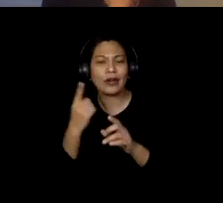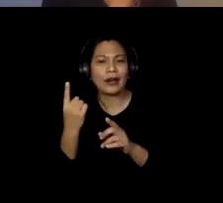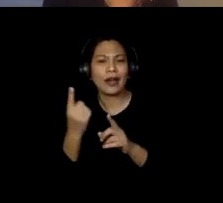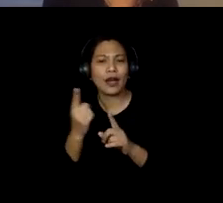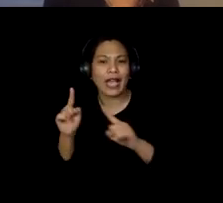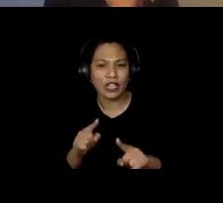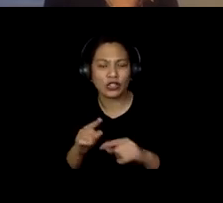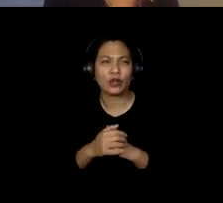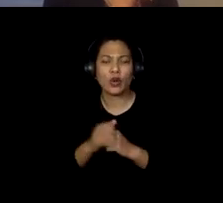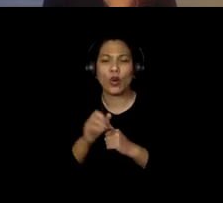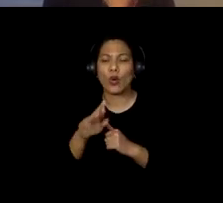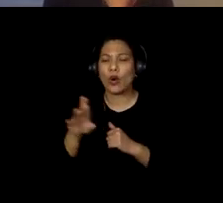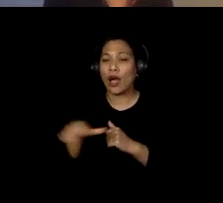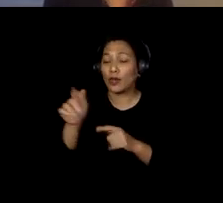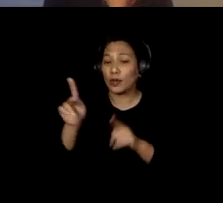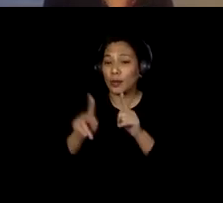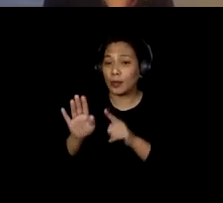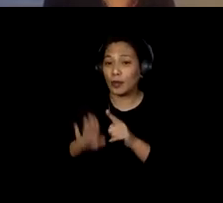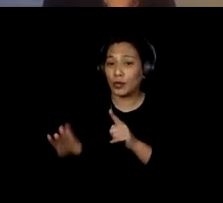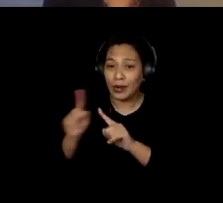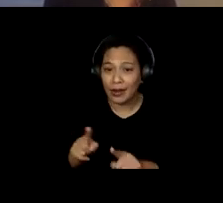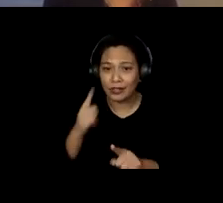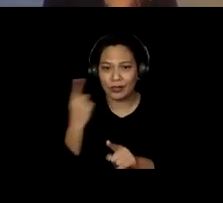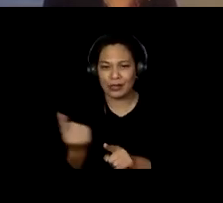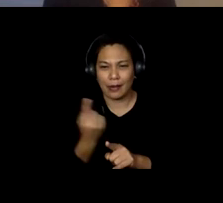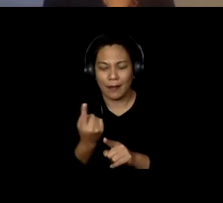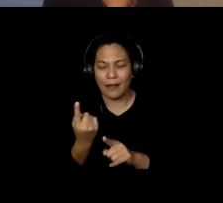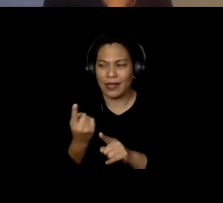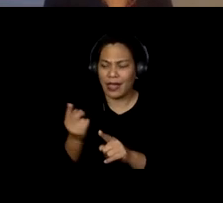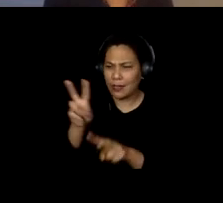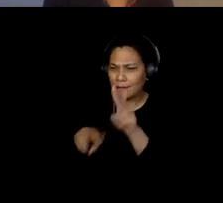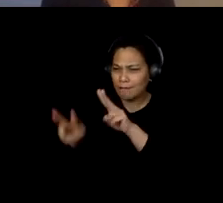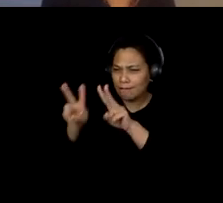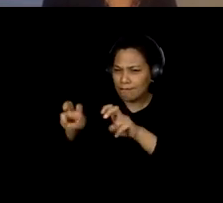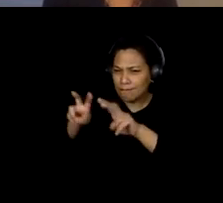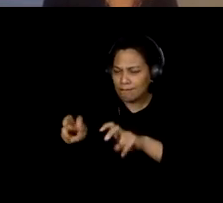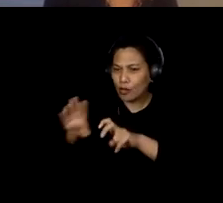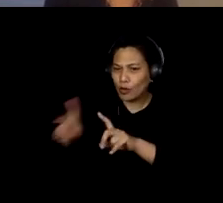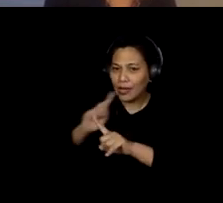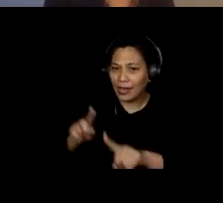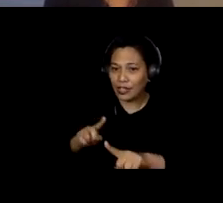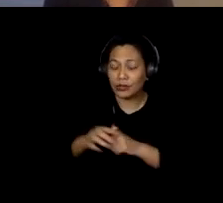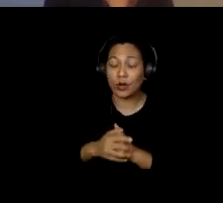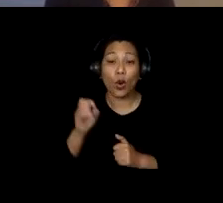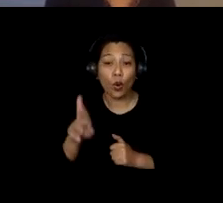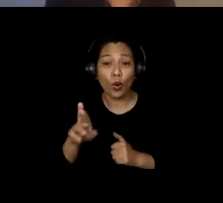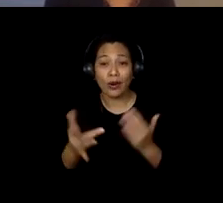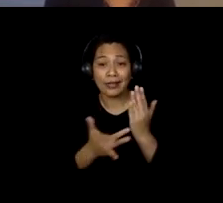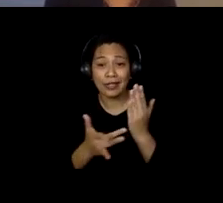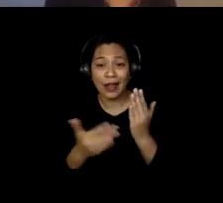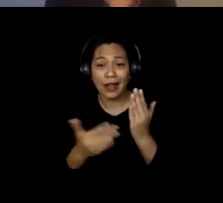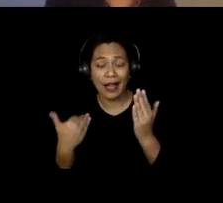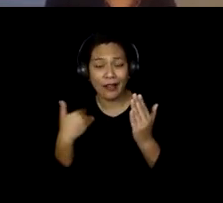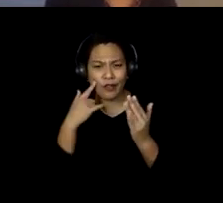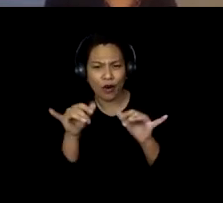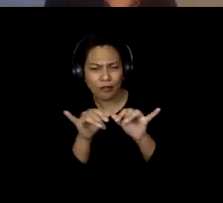or how other people have already reacted to something and measuring that. Or for example, there's technology that measures the emotion